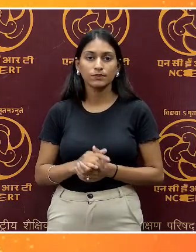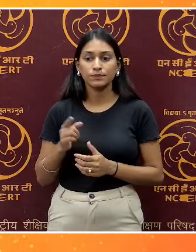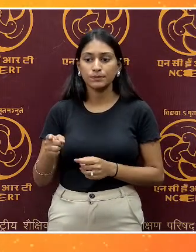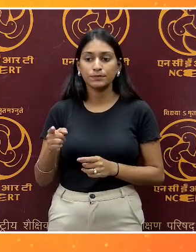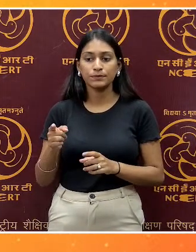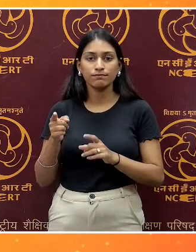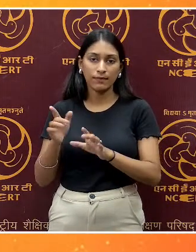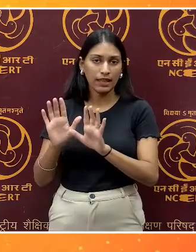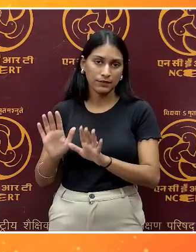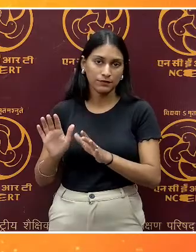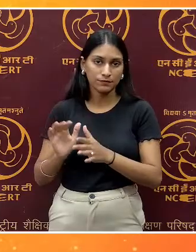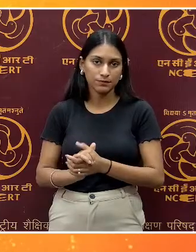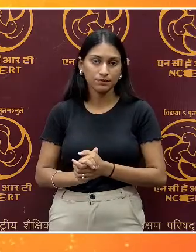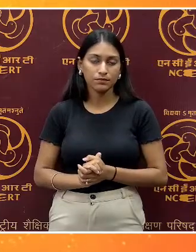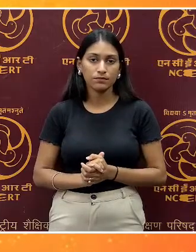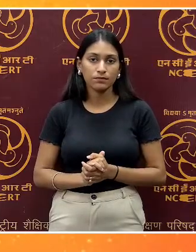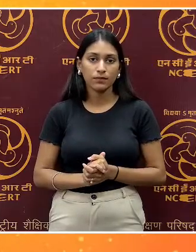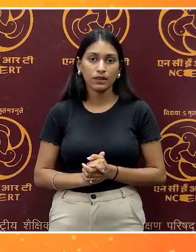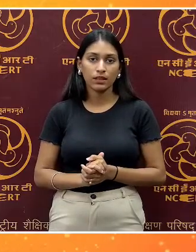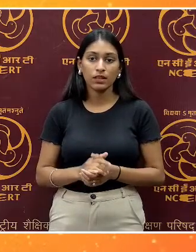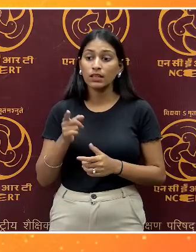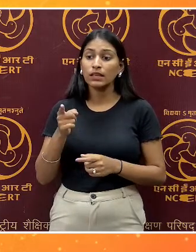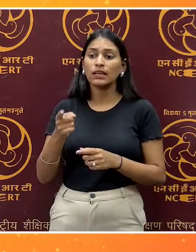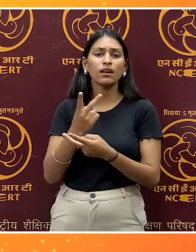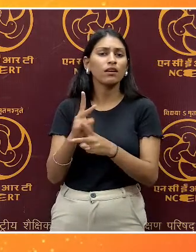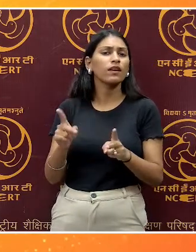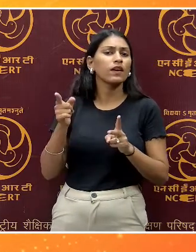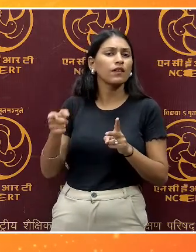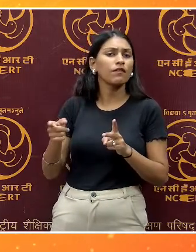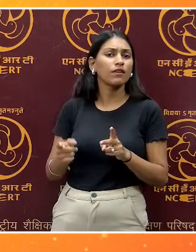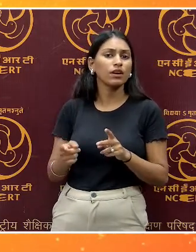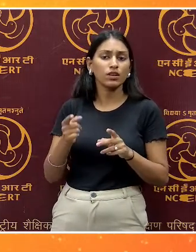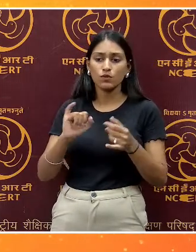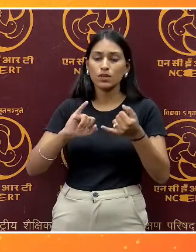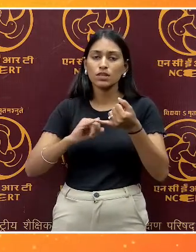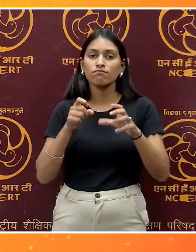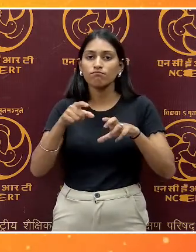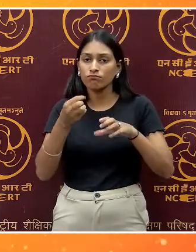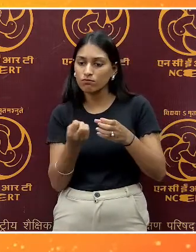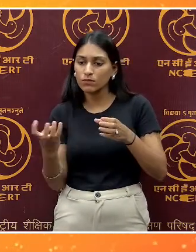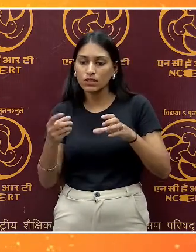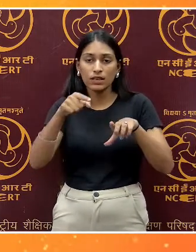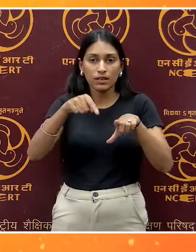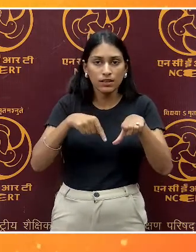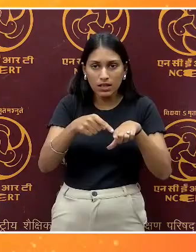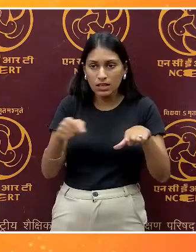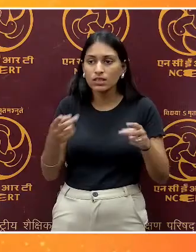vectors, different from that of scalar addition.